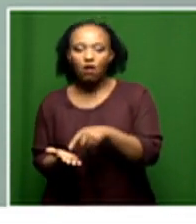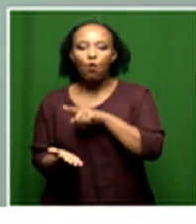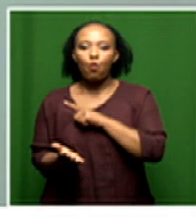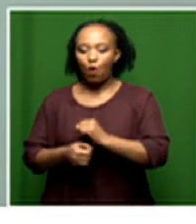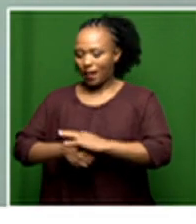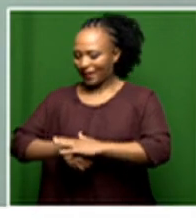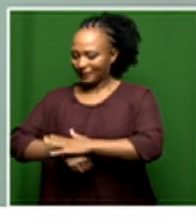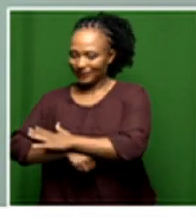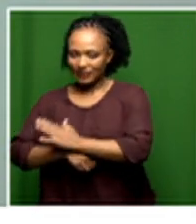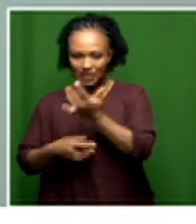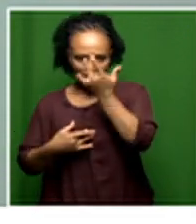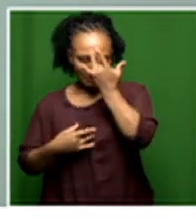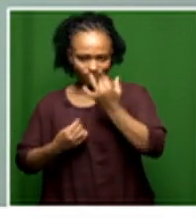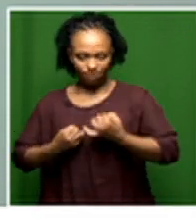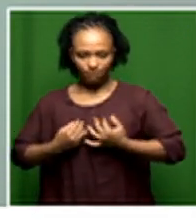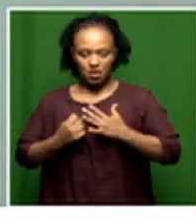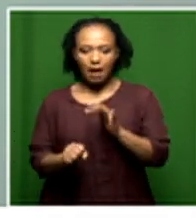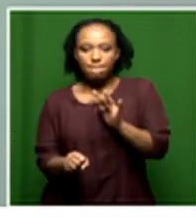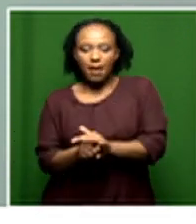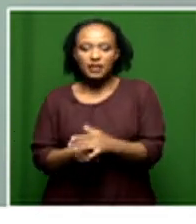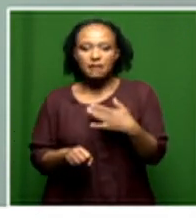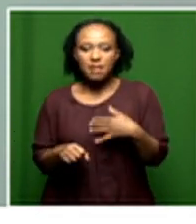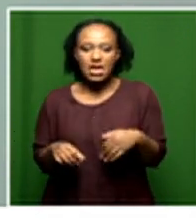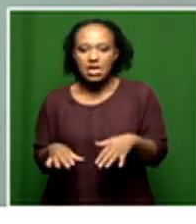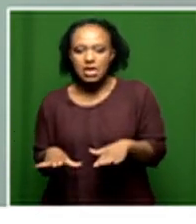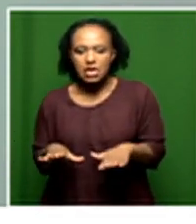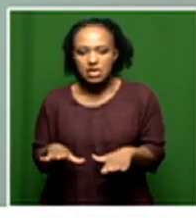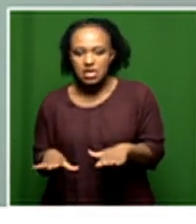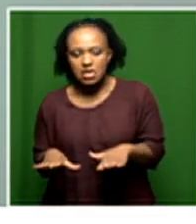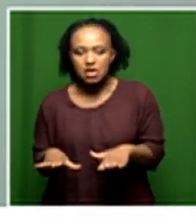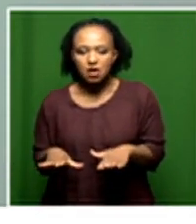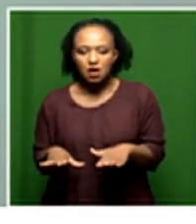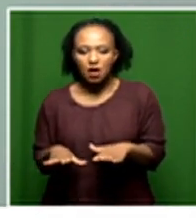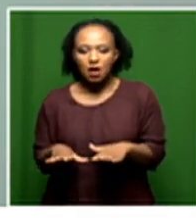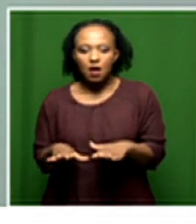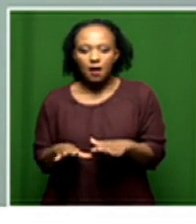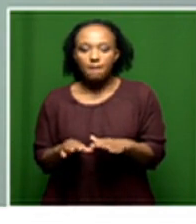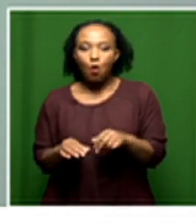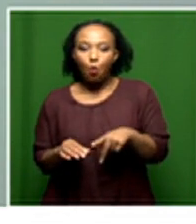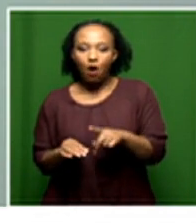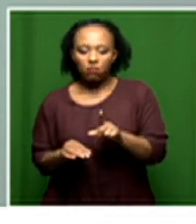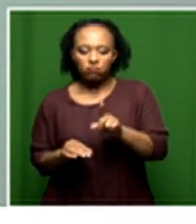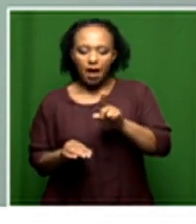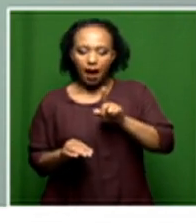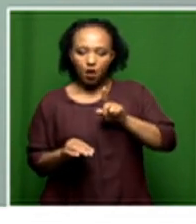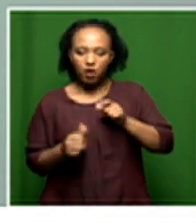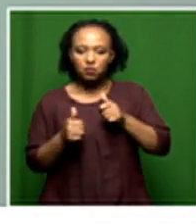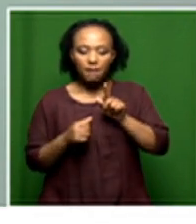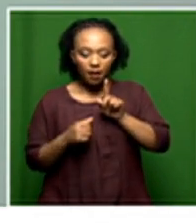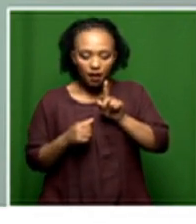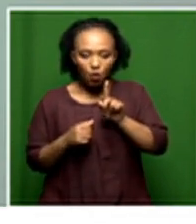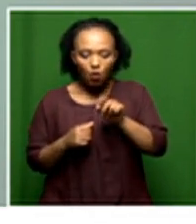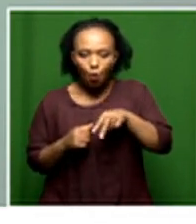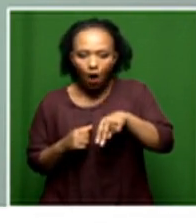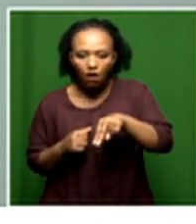infection and the illness had an impact on my balance. So I was able to walk backwards really well, but forwards was a big